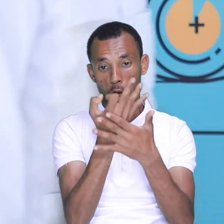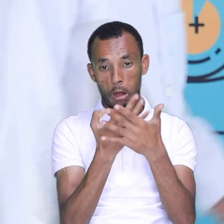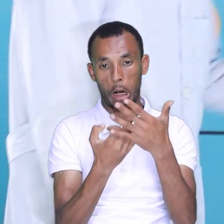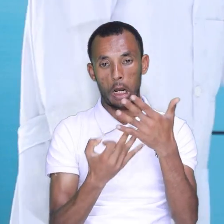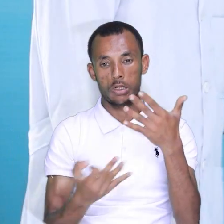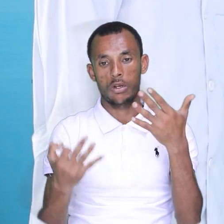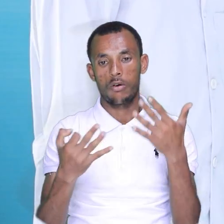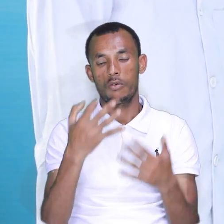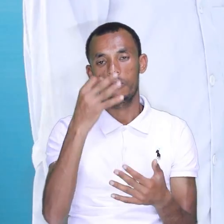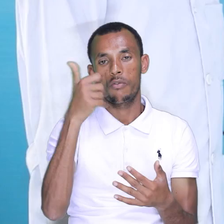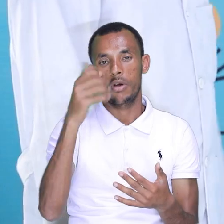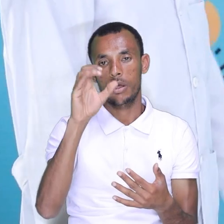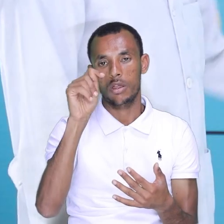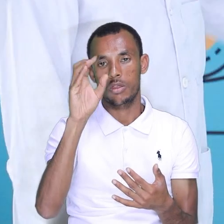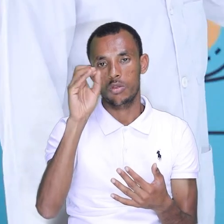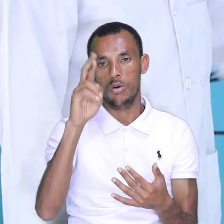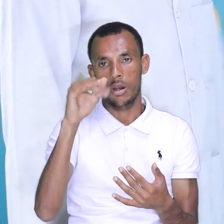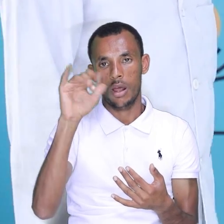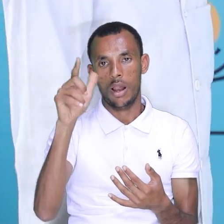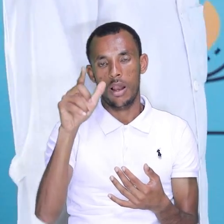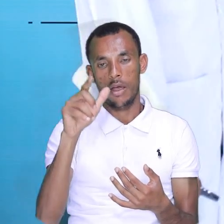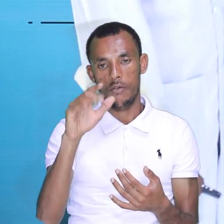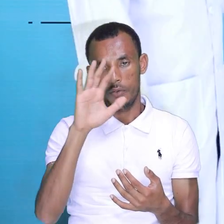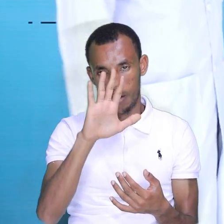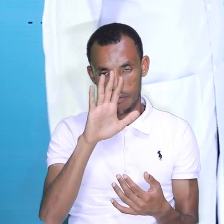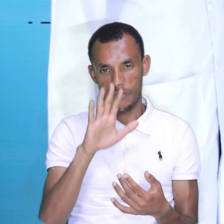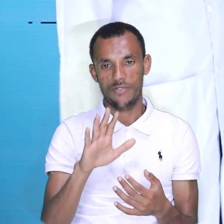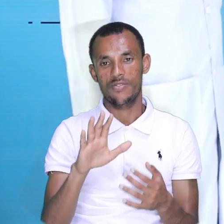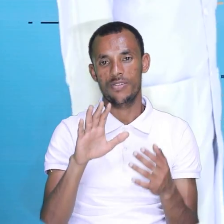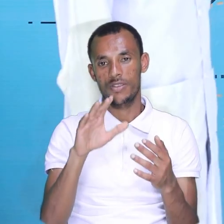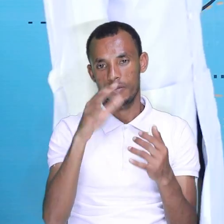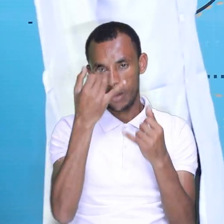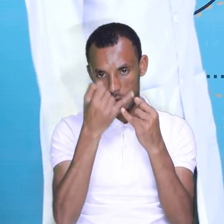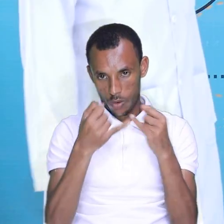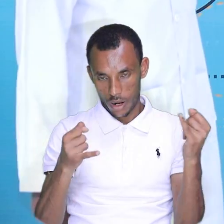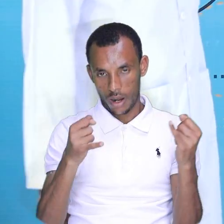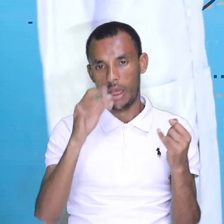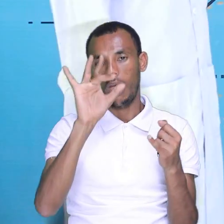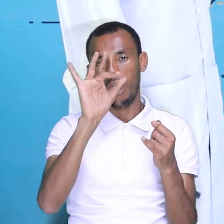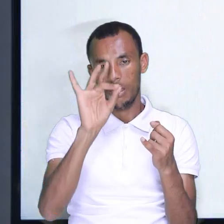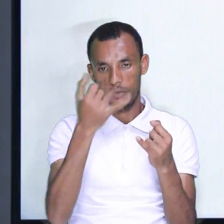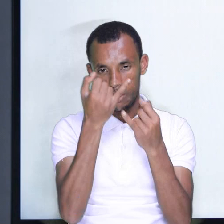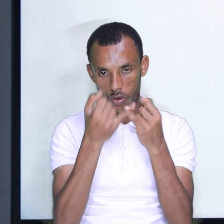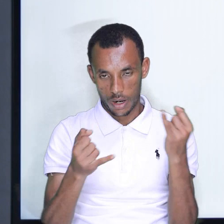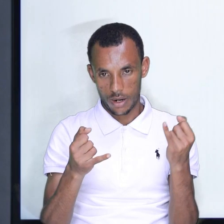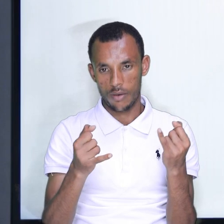5 factorial, 8 factorial, 10 factorial over 5 times 7